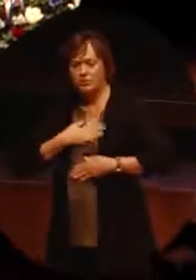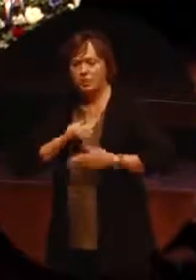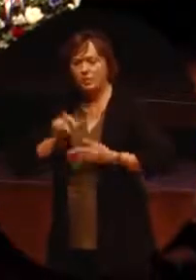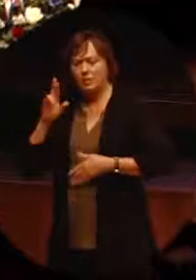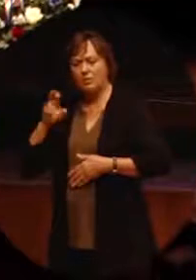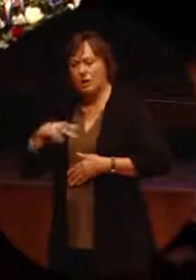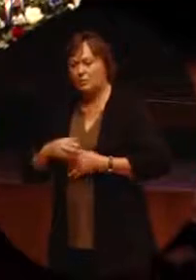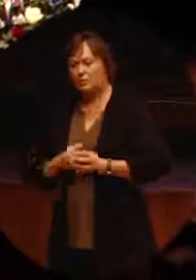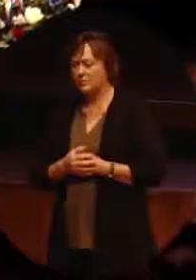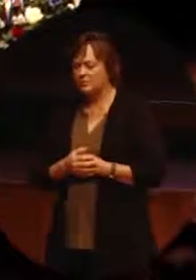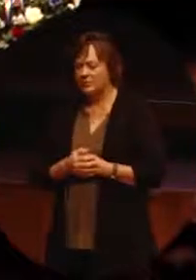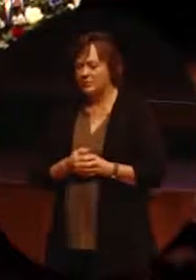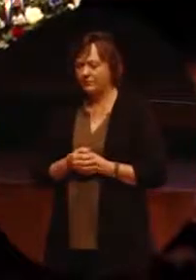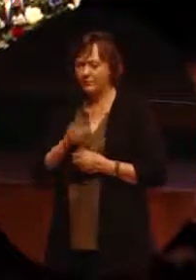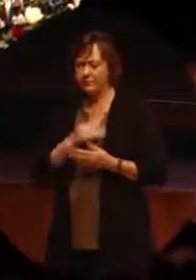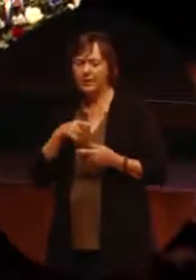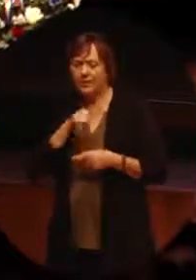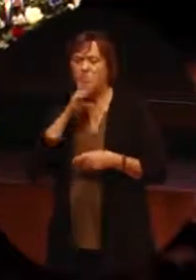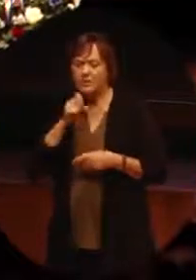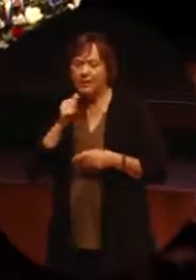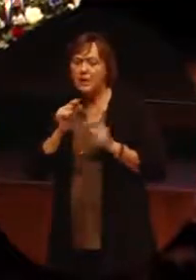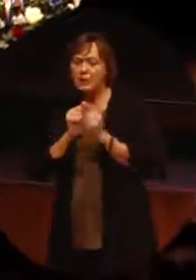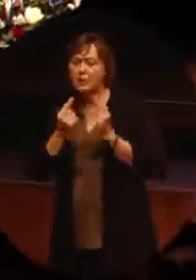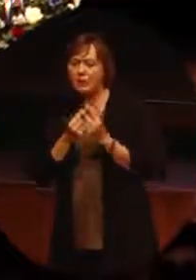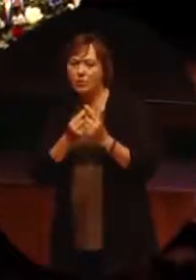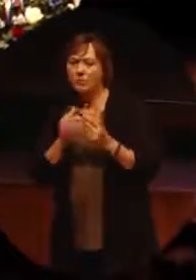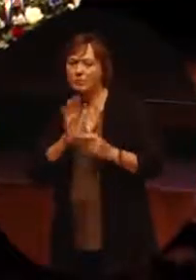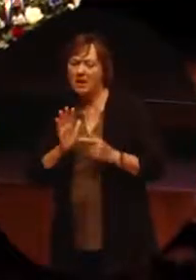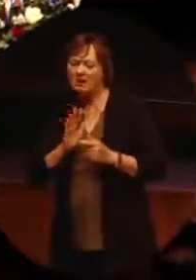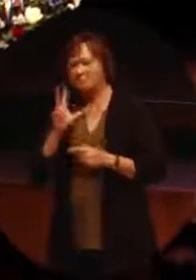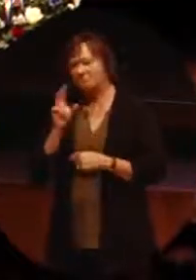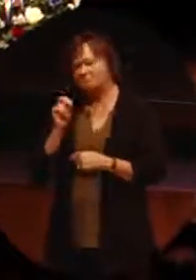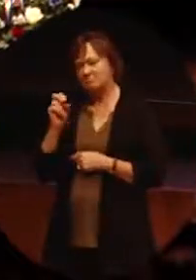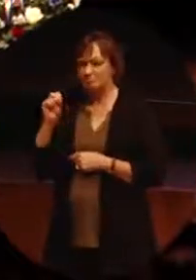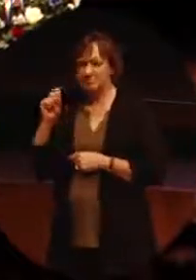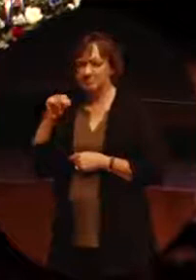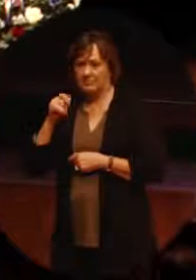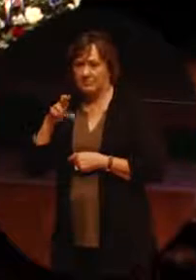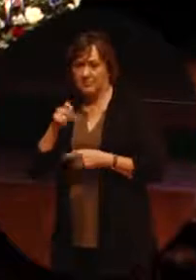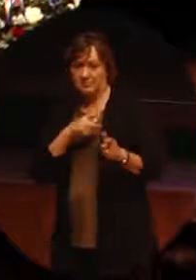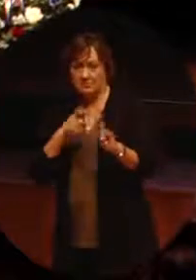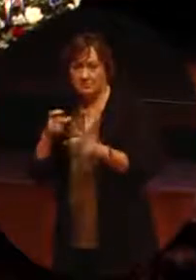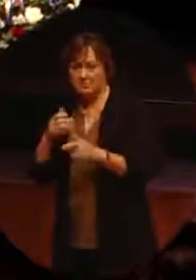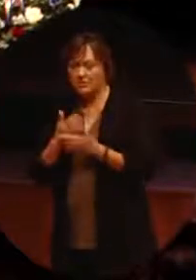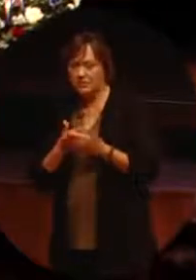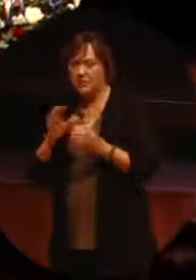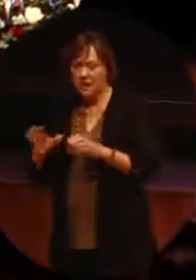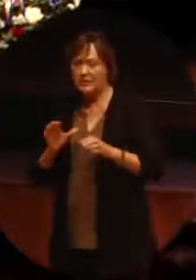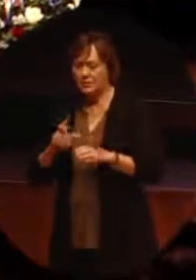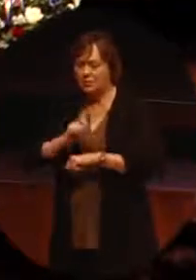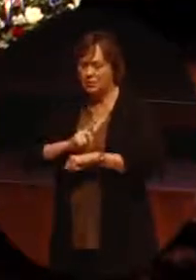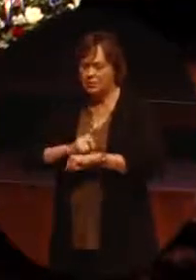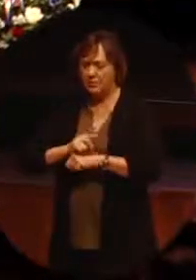the ranch that he's been blessed with. And there was a group of about 30 snipers. Some of them